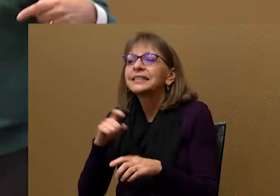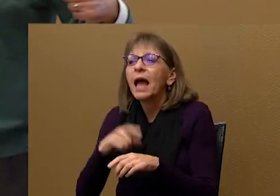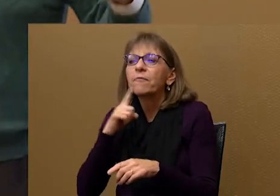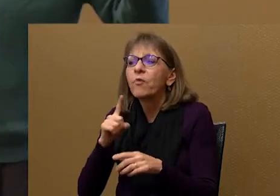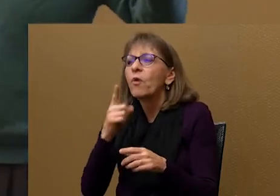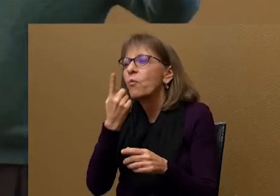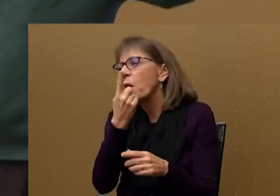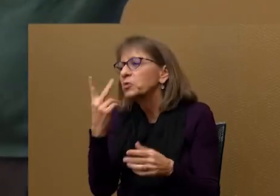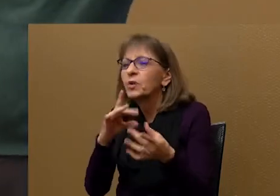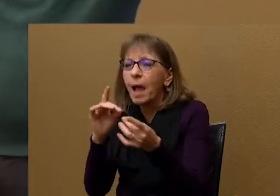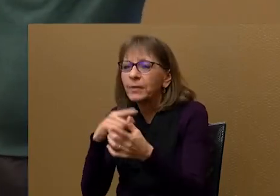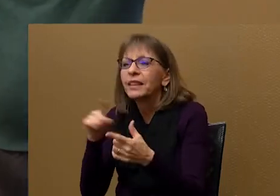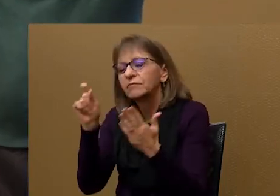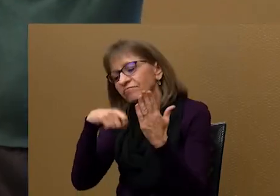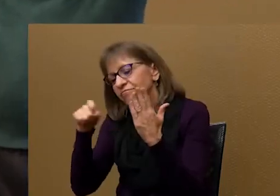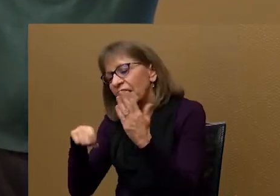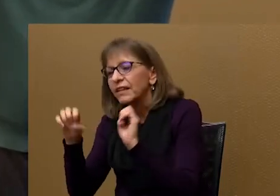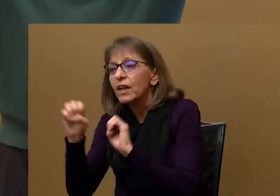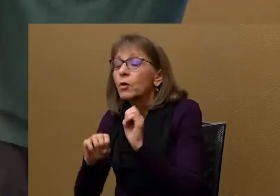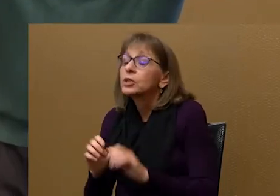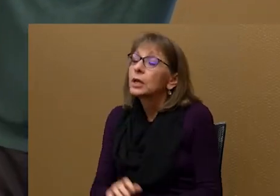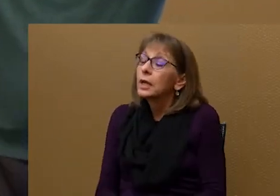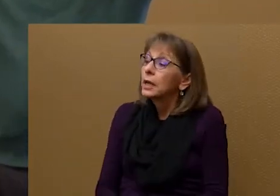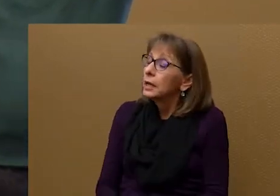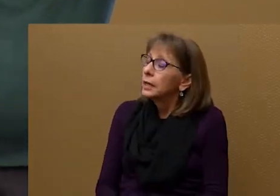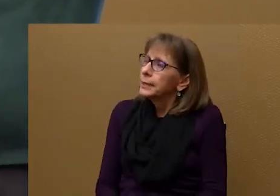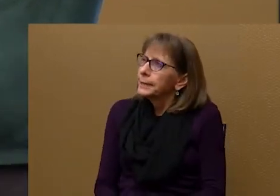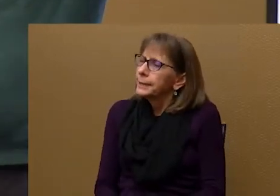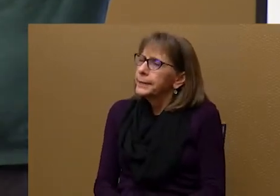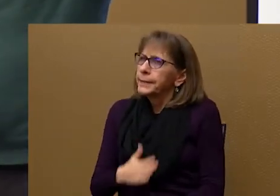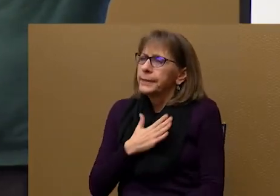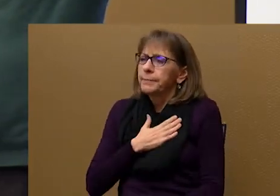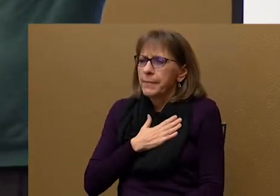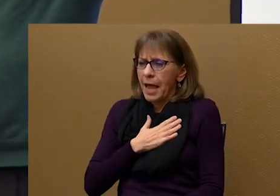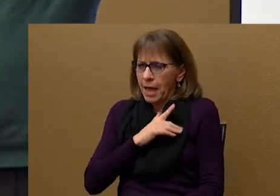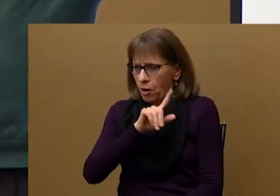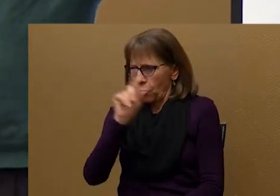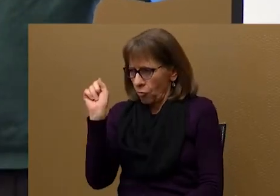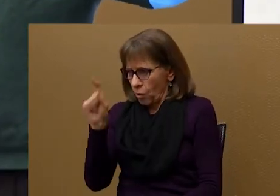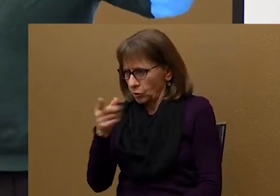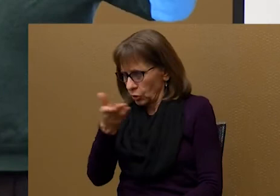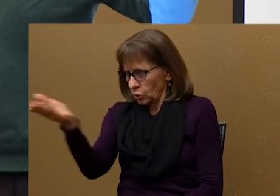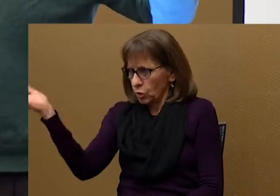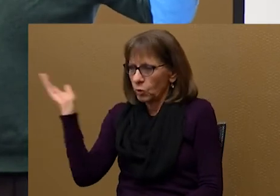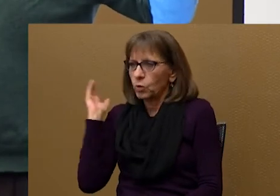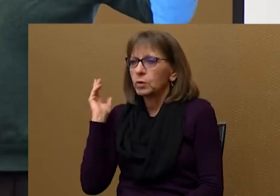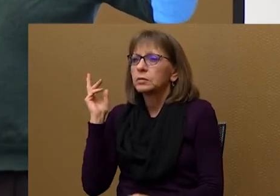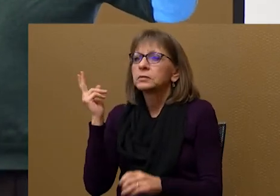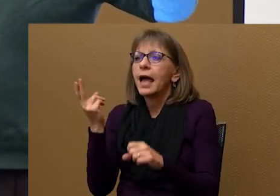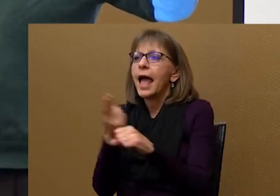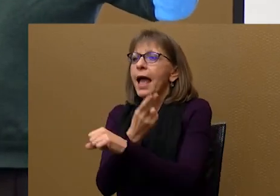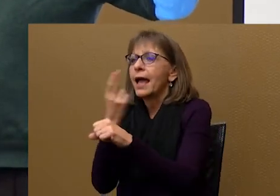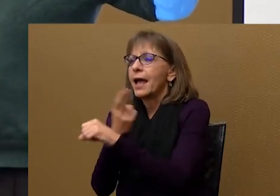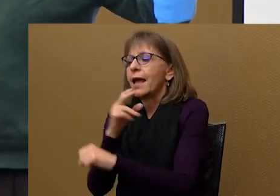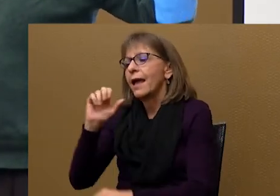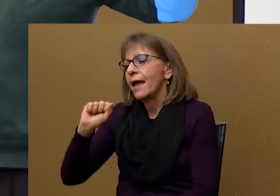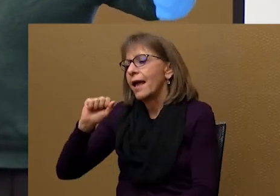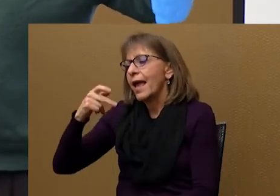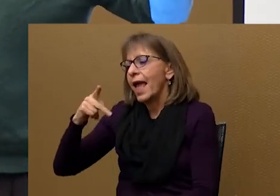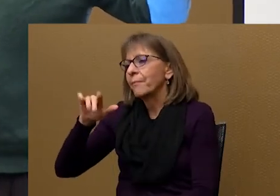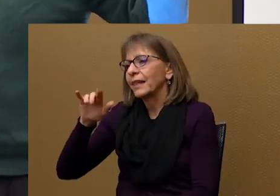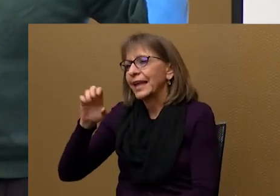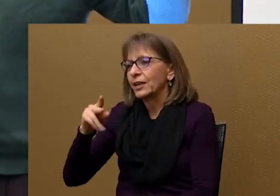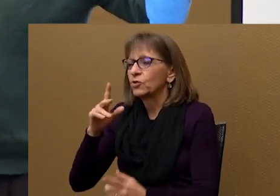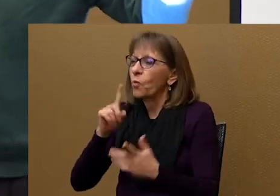comments, and then I'll let you fill out your forms. Can you just, I guess my question to you is applications. What can